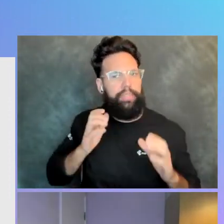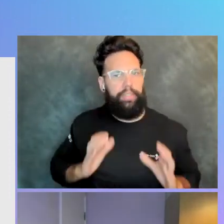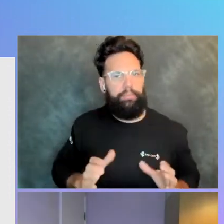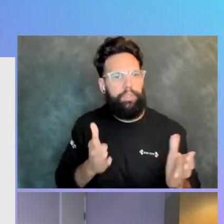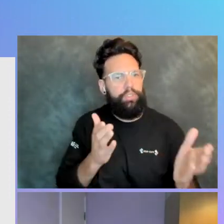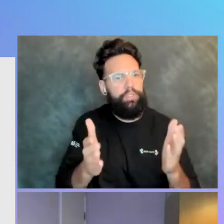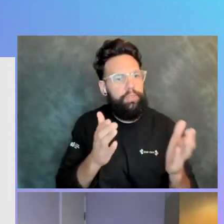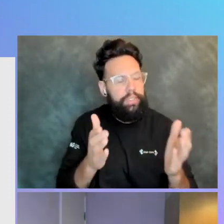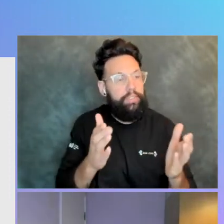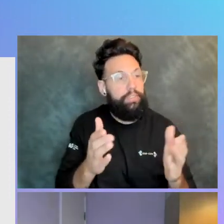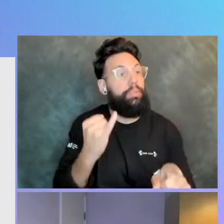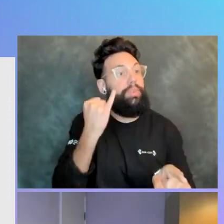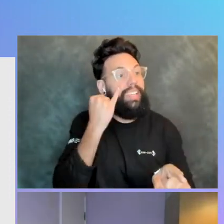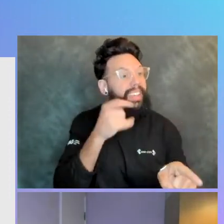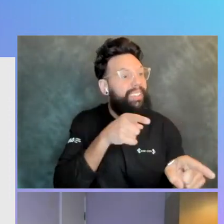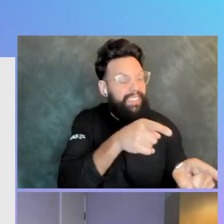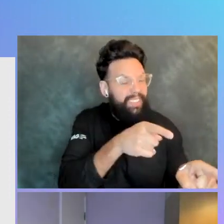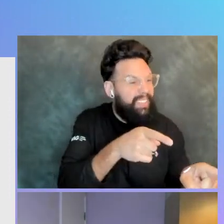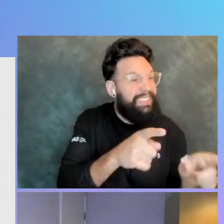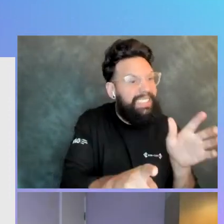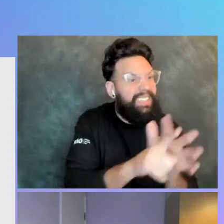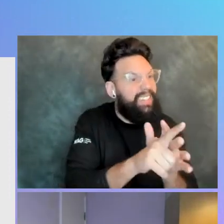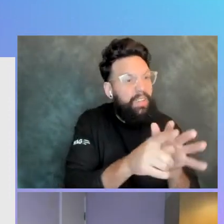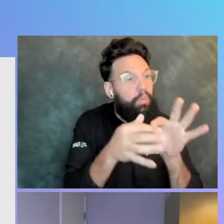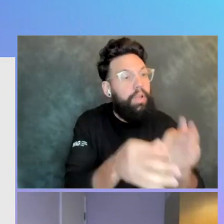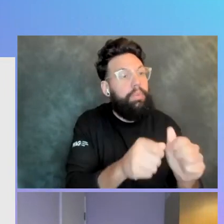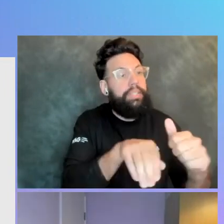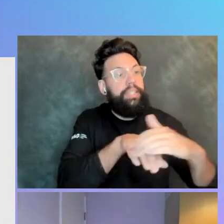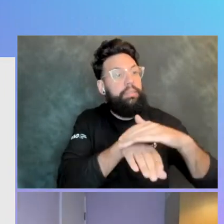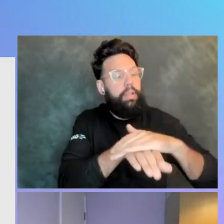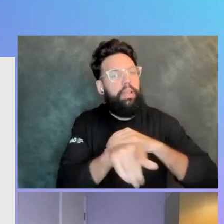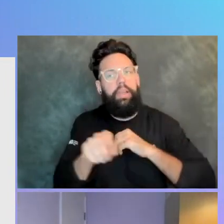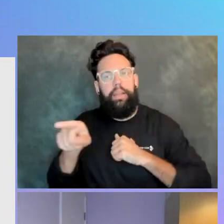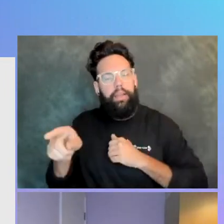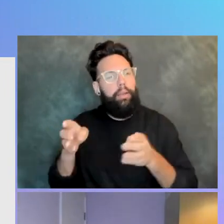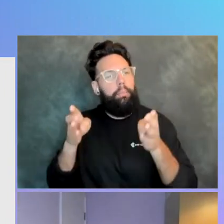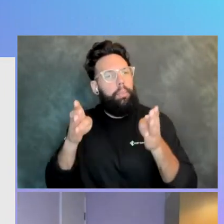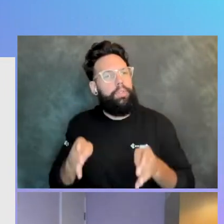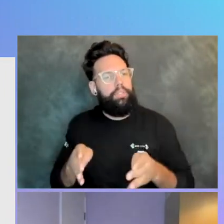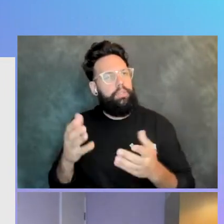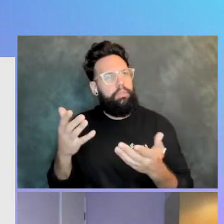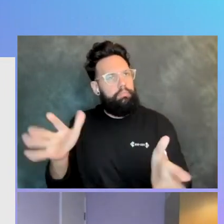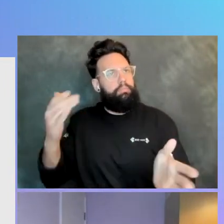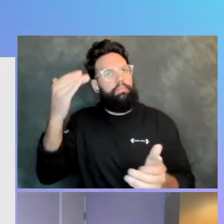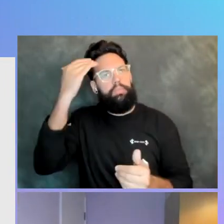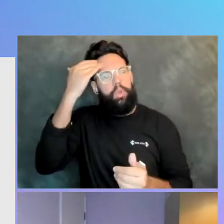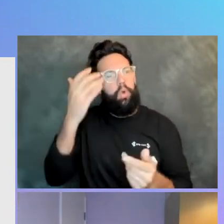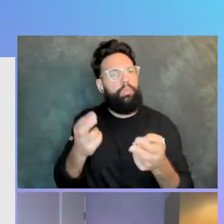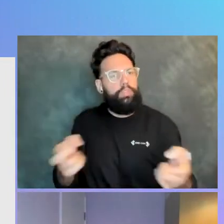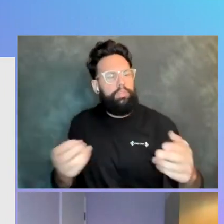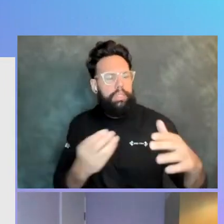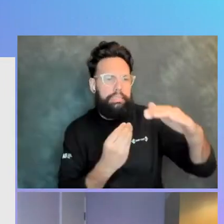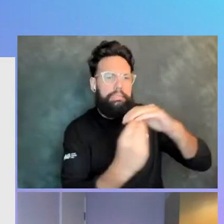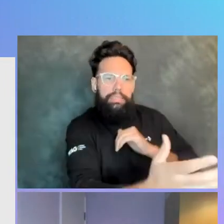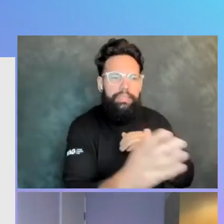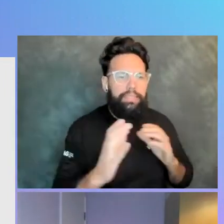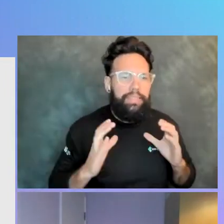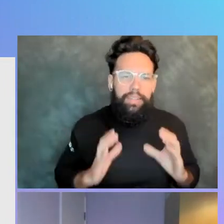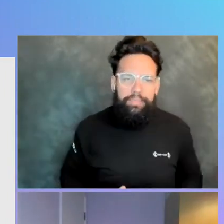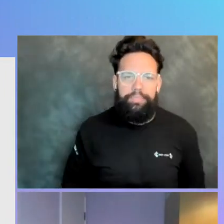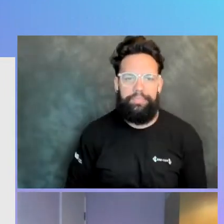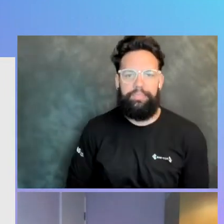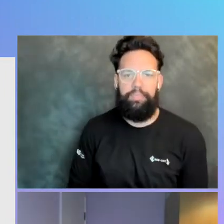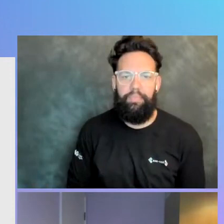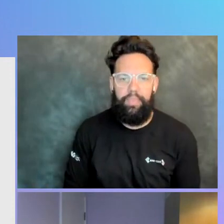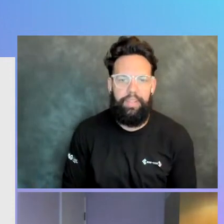information page if they felt appropriate, and then notify the accessibility team if the client has said that they're interested. So in a similar